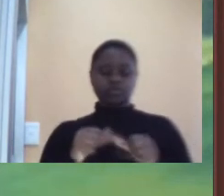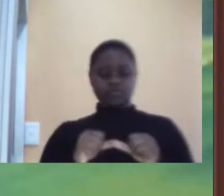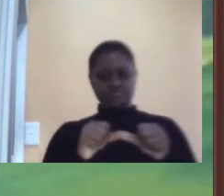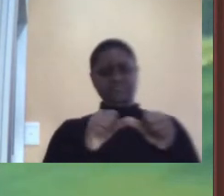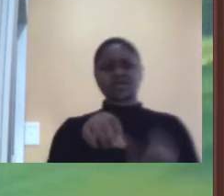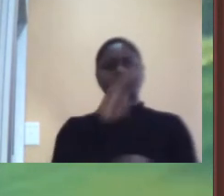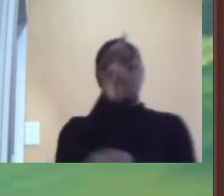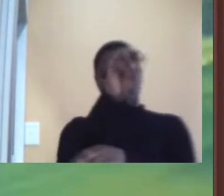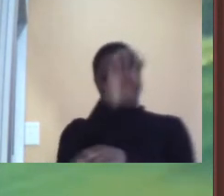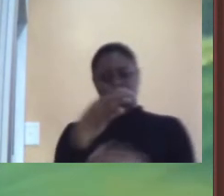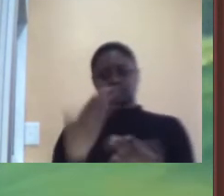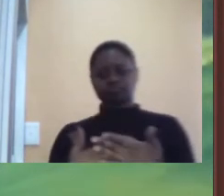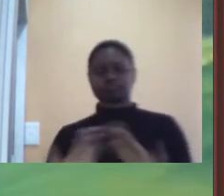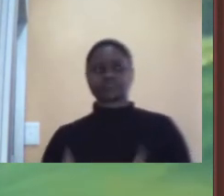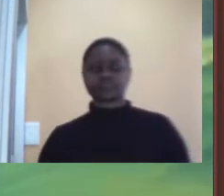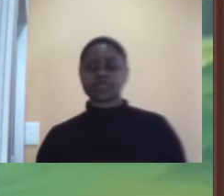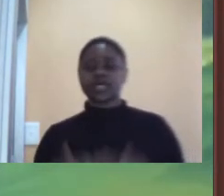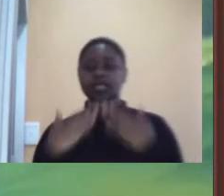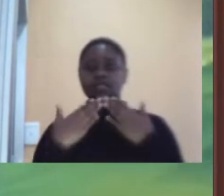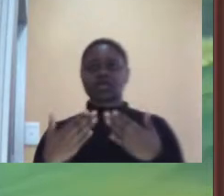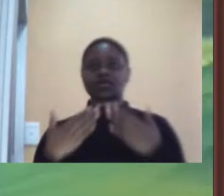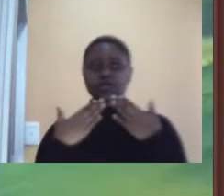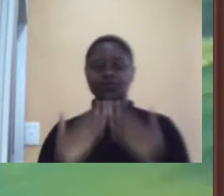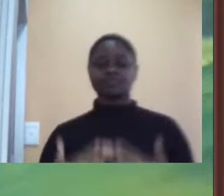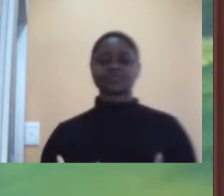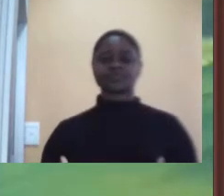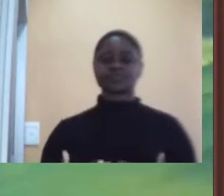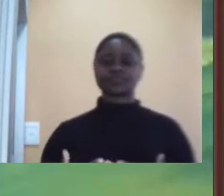Honourable MEC. Thank you.